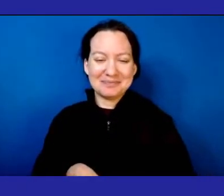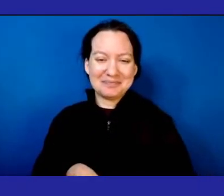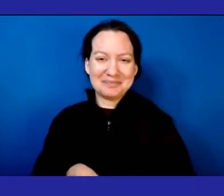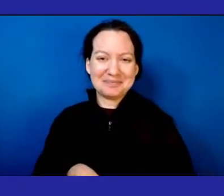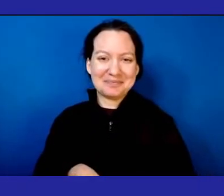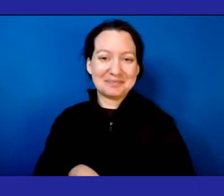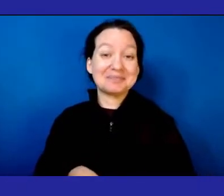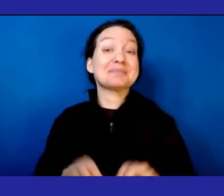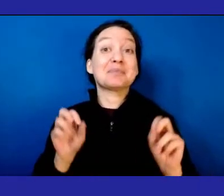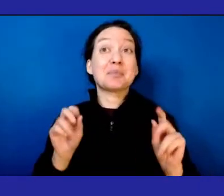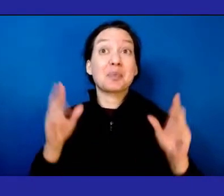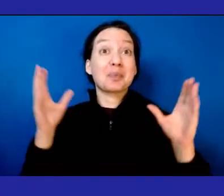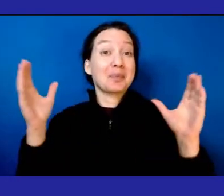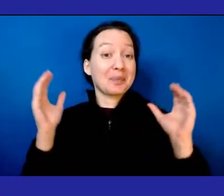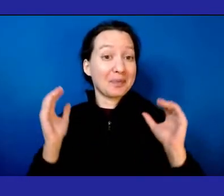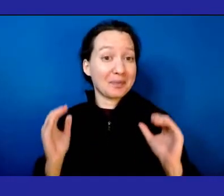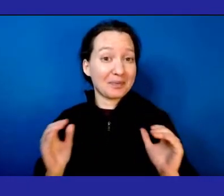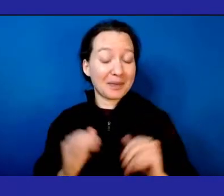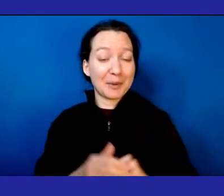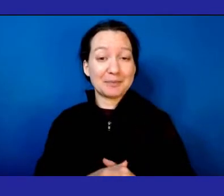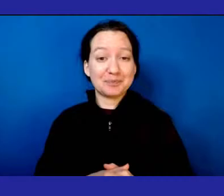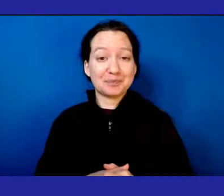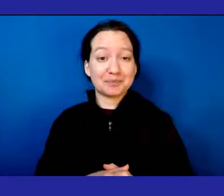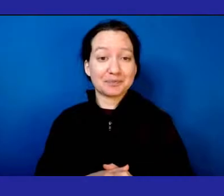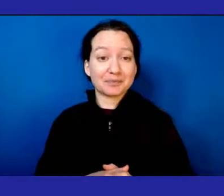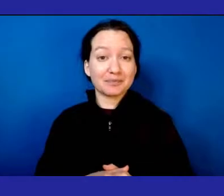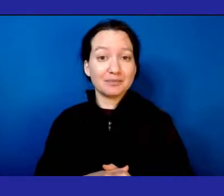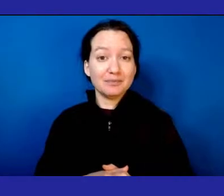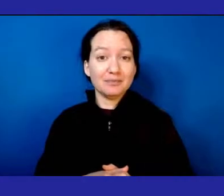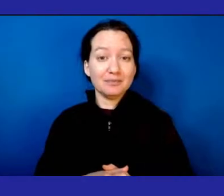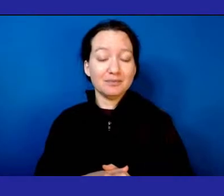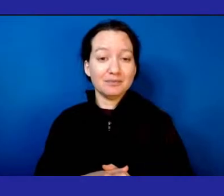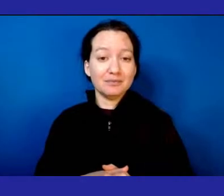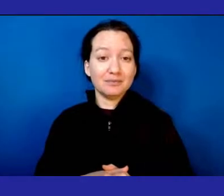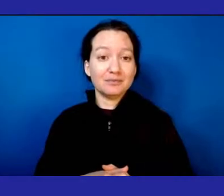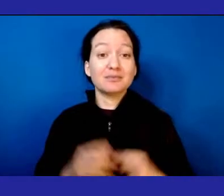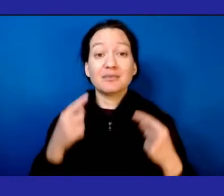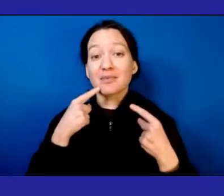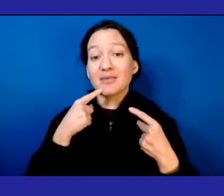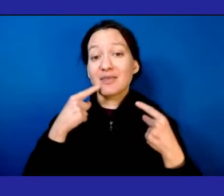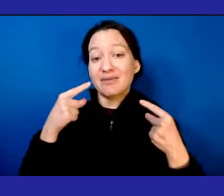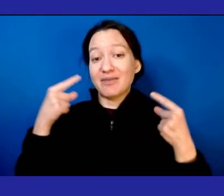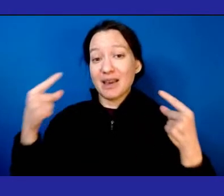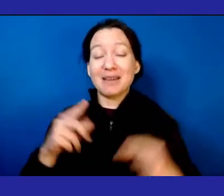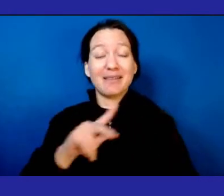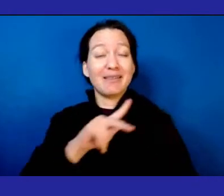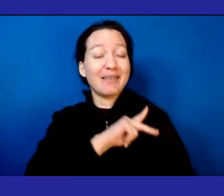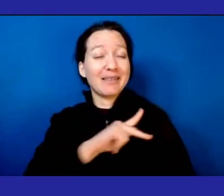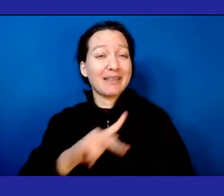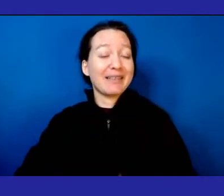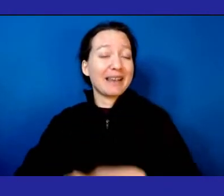So now we have the famous Kings County.